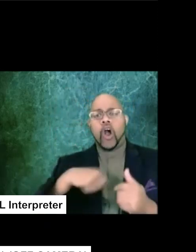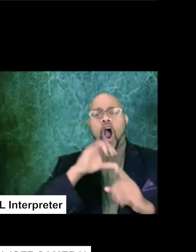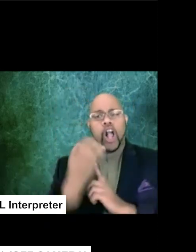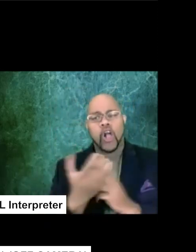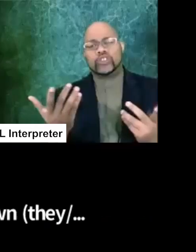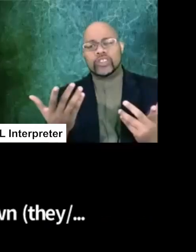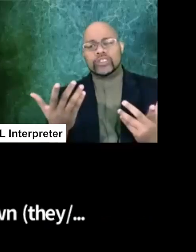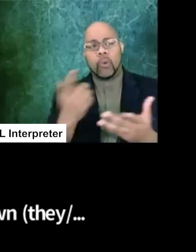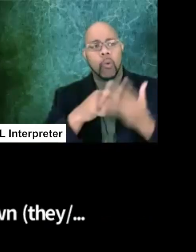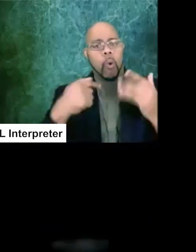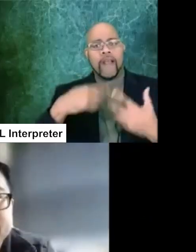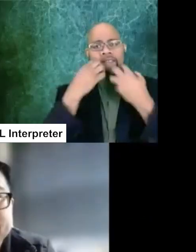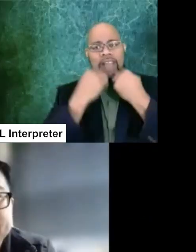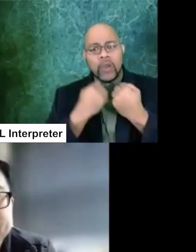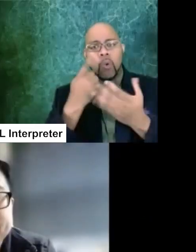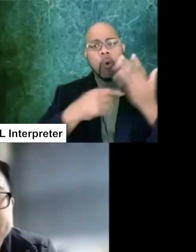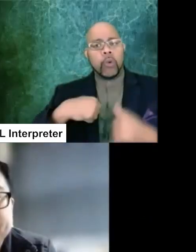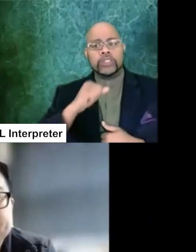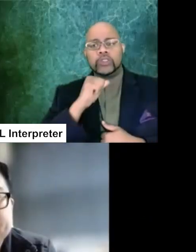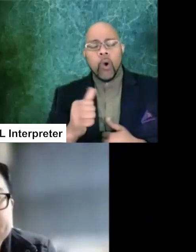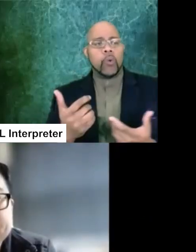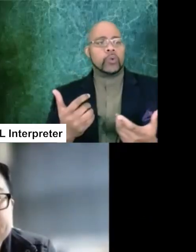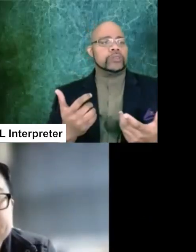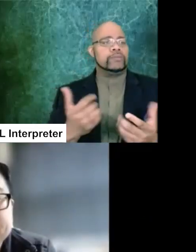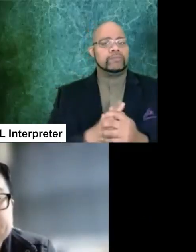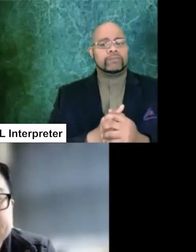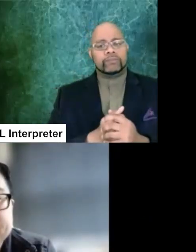culture and what we value and what we don't.